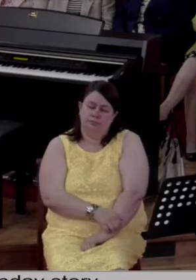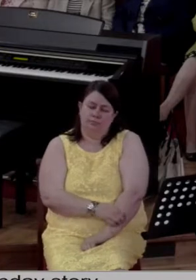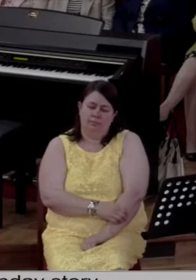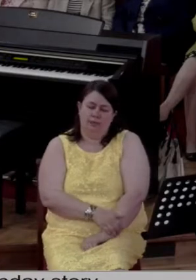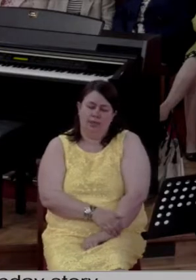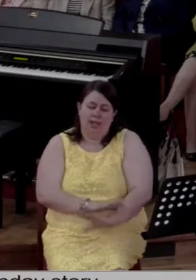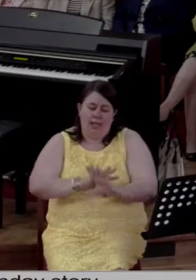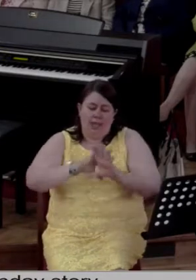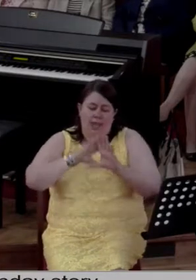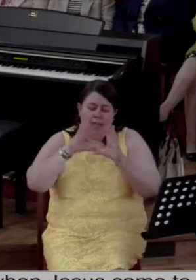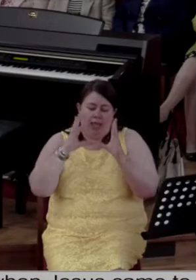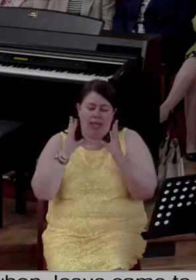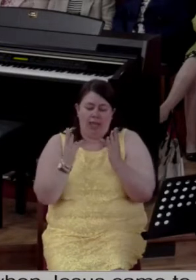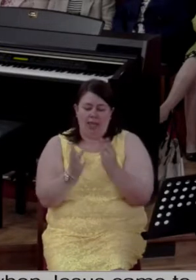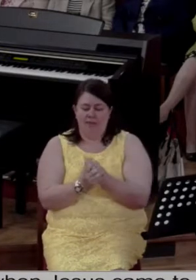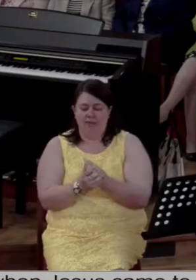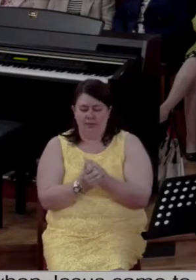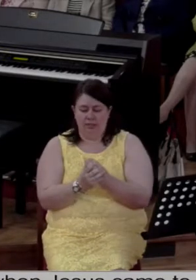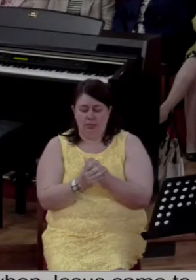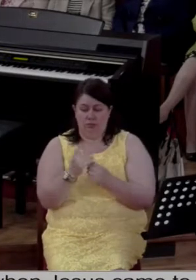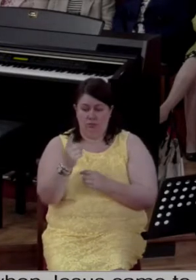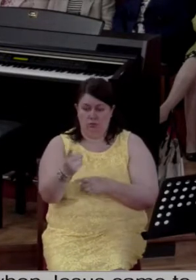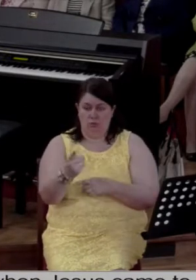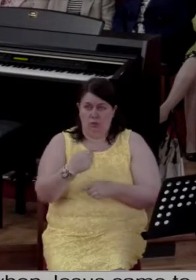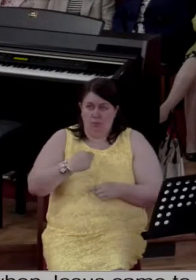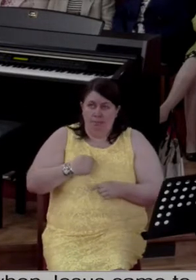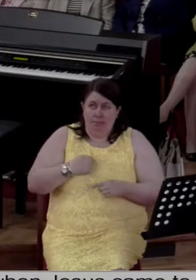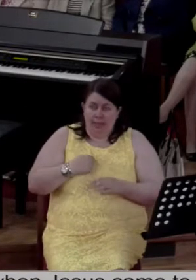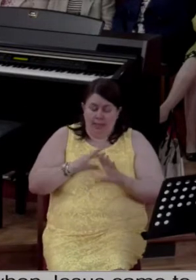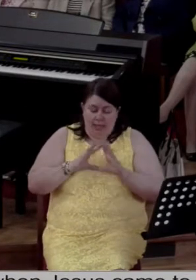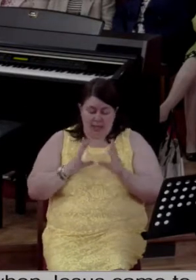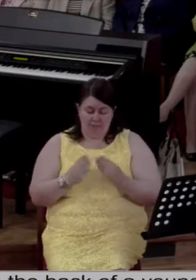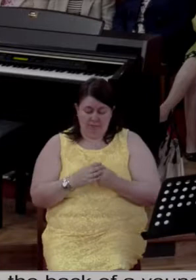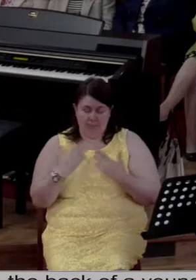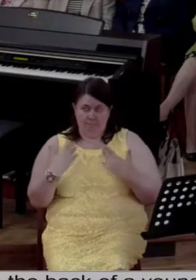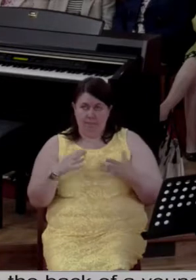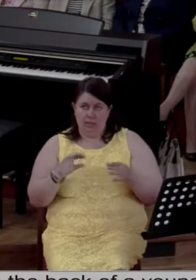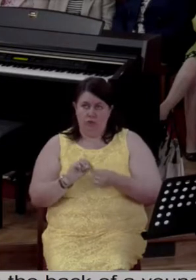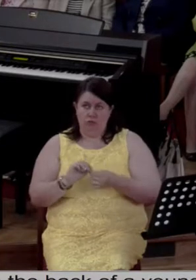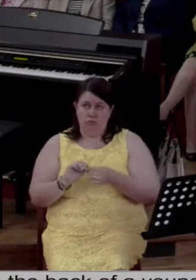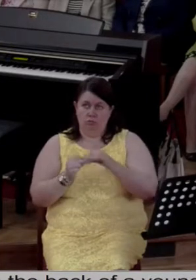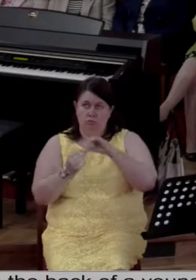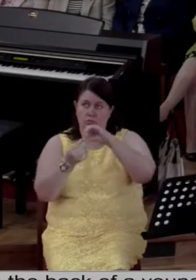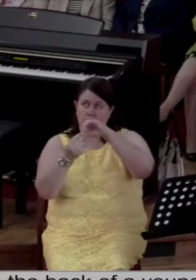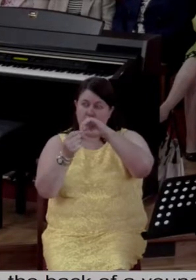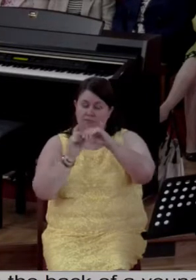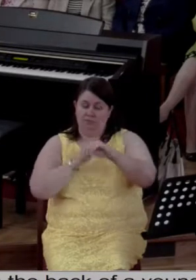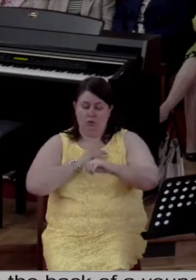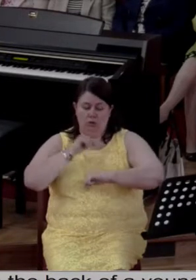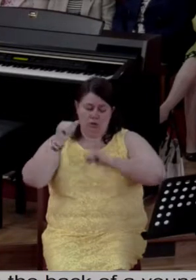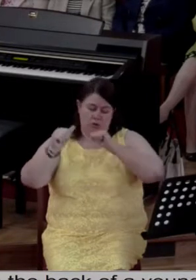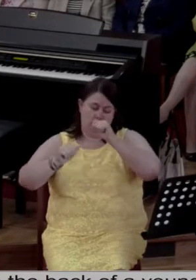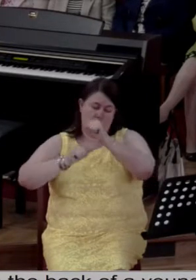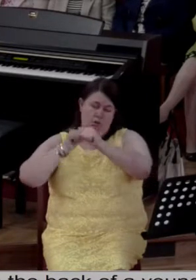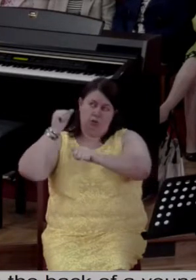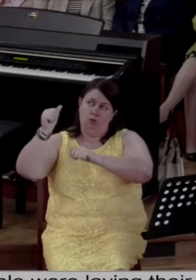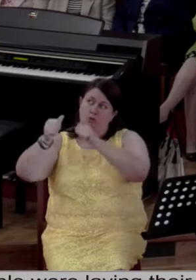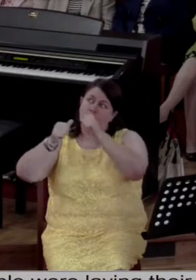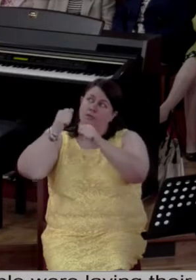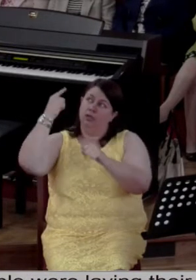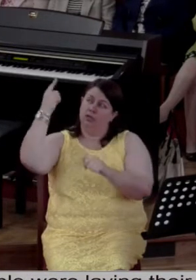all creation, you and me included, have been created to glorify